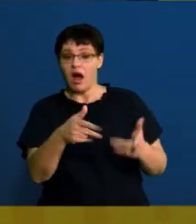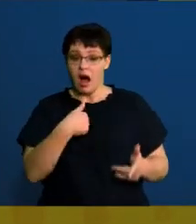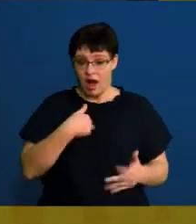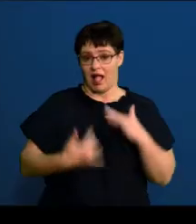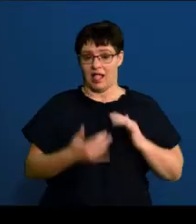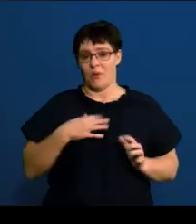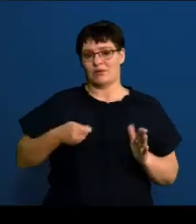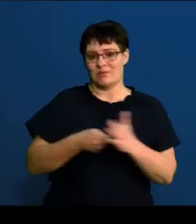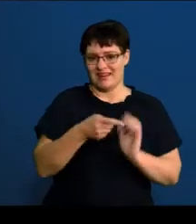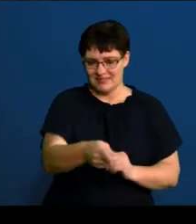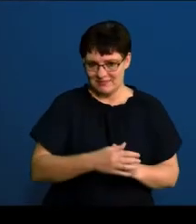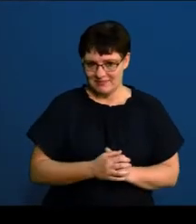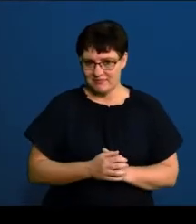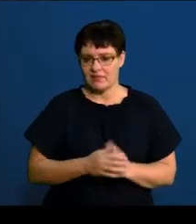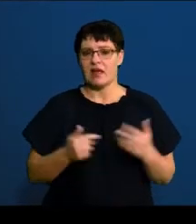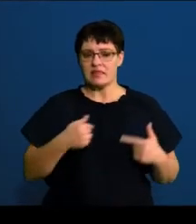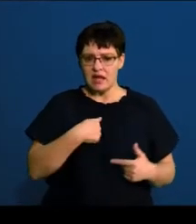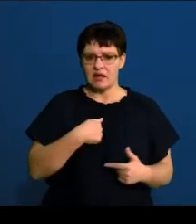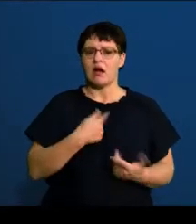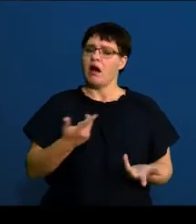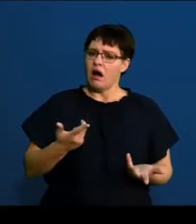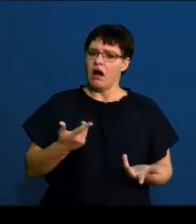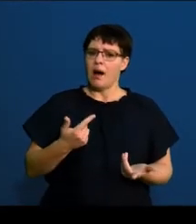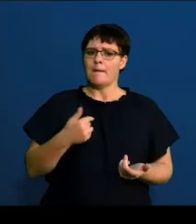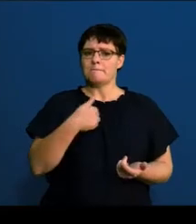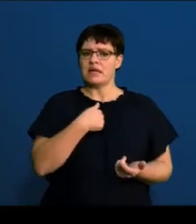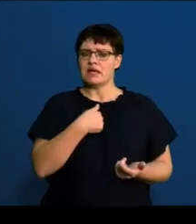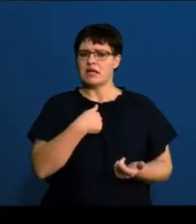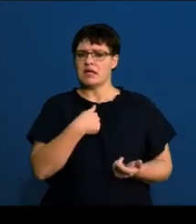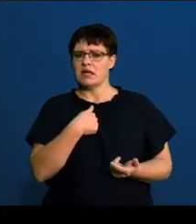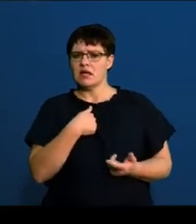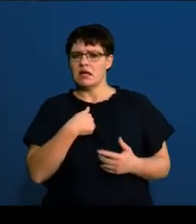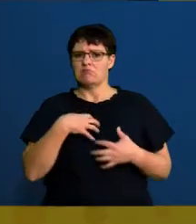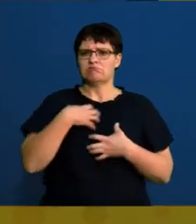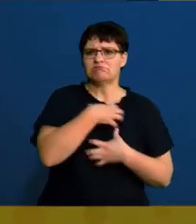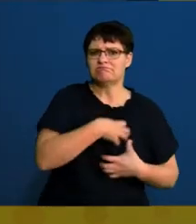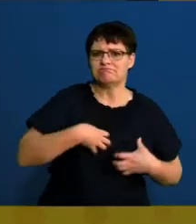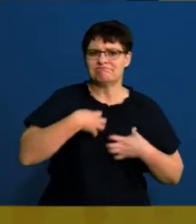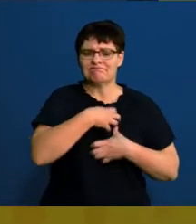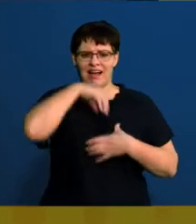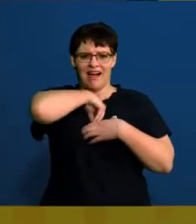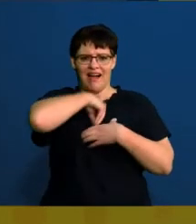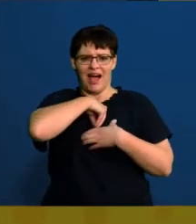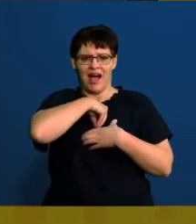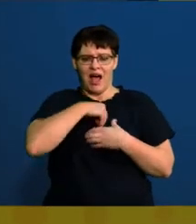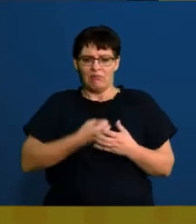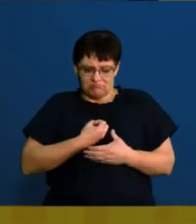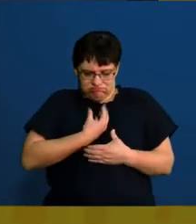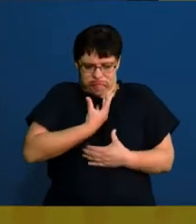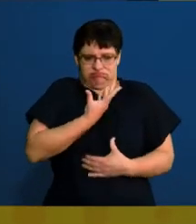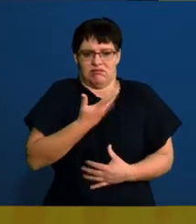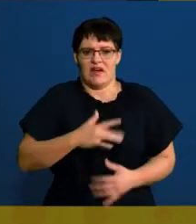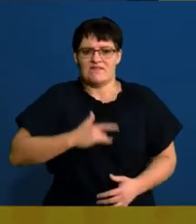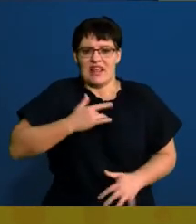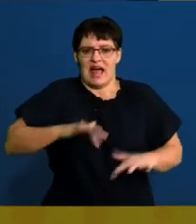need to determine the mood of the advert and what it actually seeks to create. It's very, very important that when we